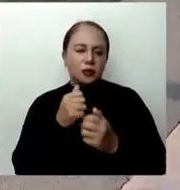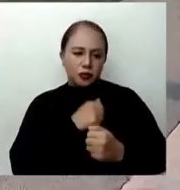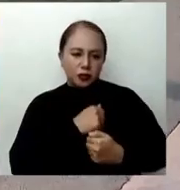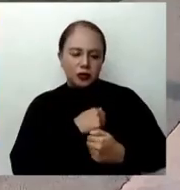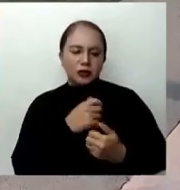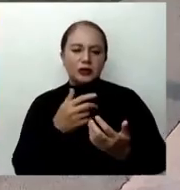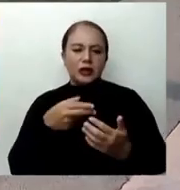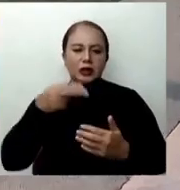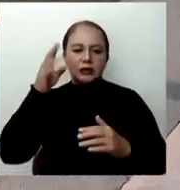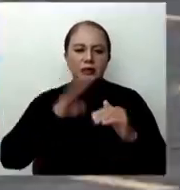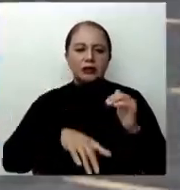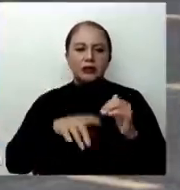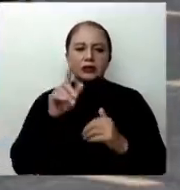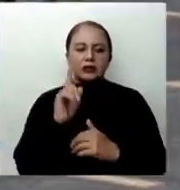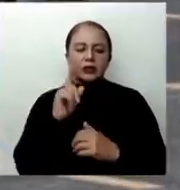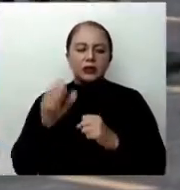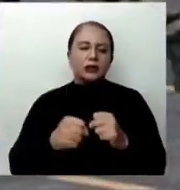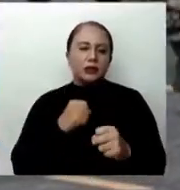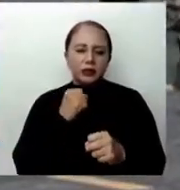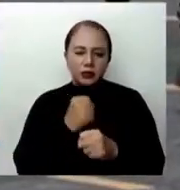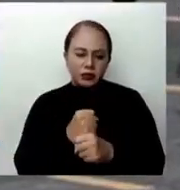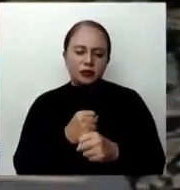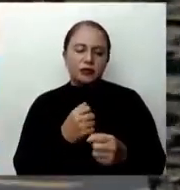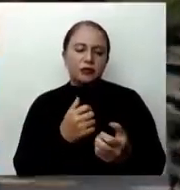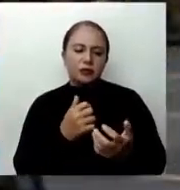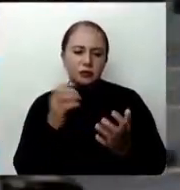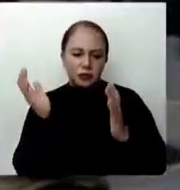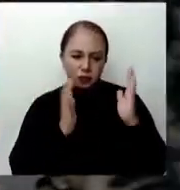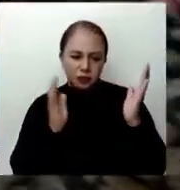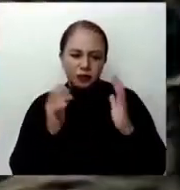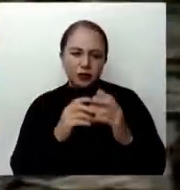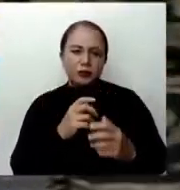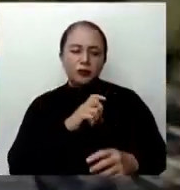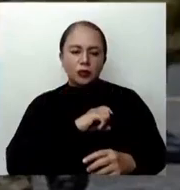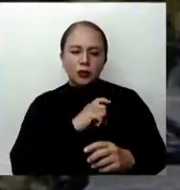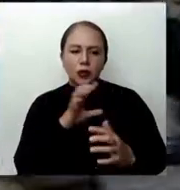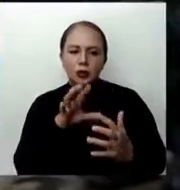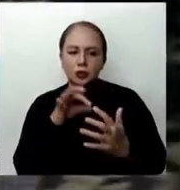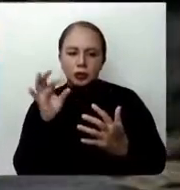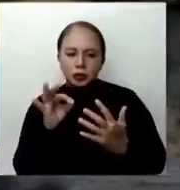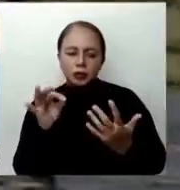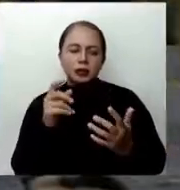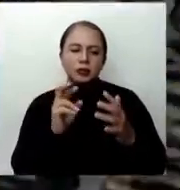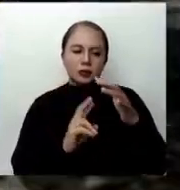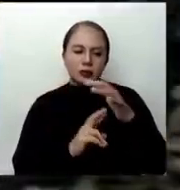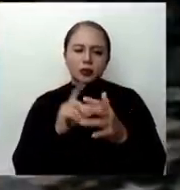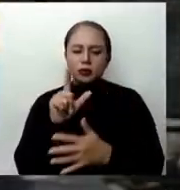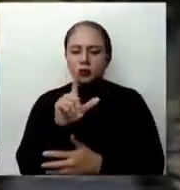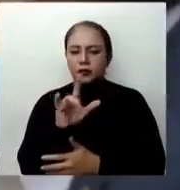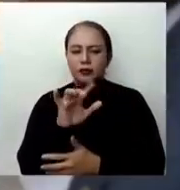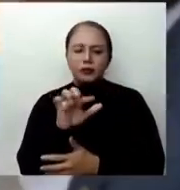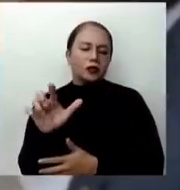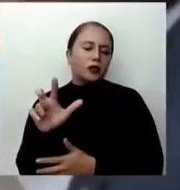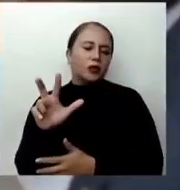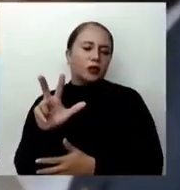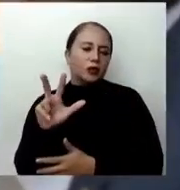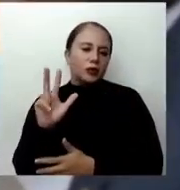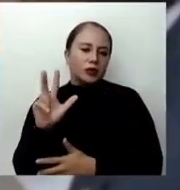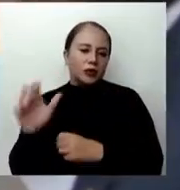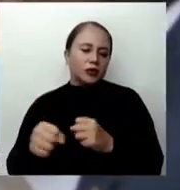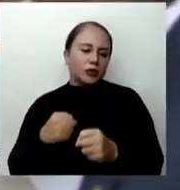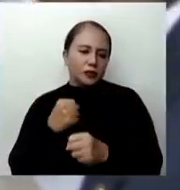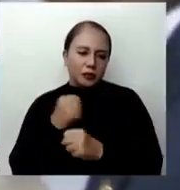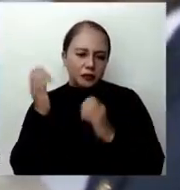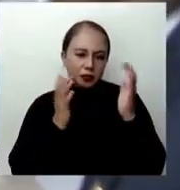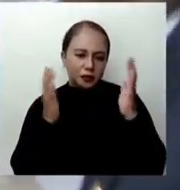existing 20 years of service. The AFP agrees with raising the optional retirement to 25 to 30 years of service. DND Officer